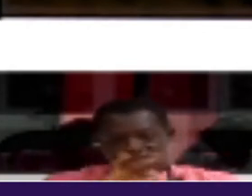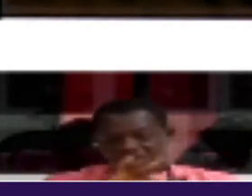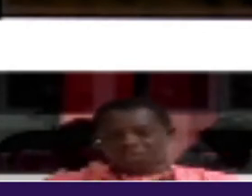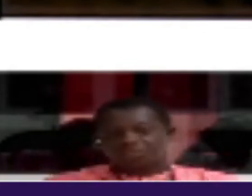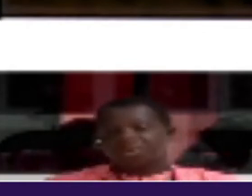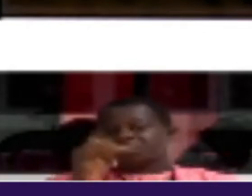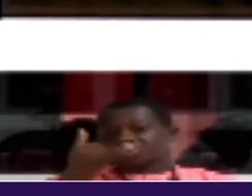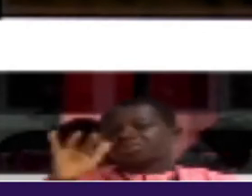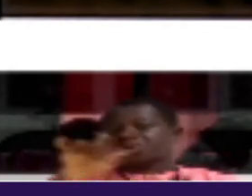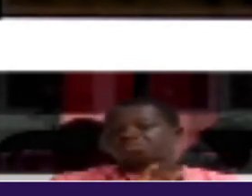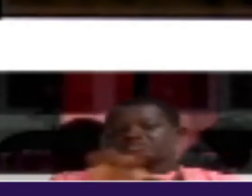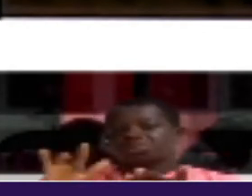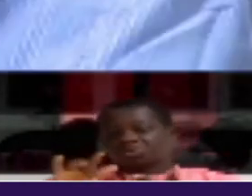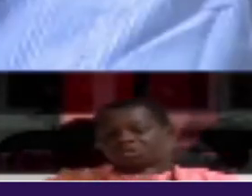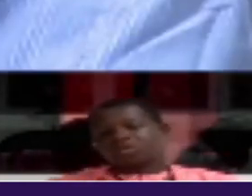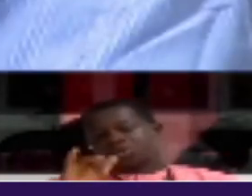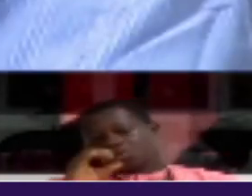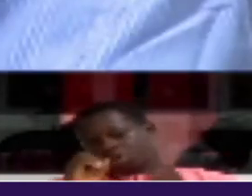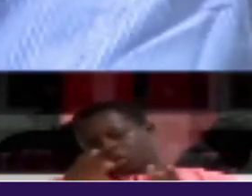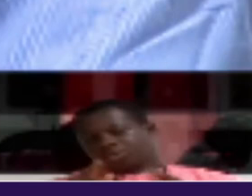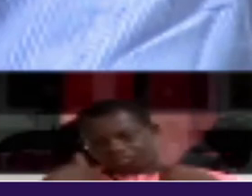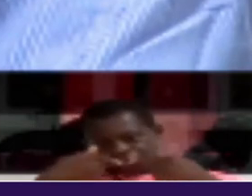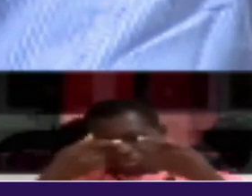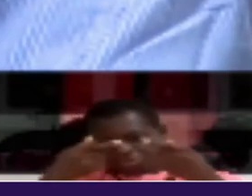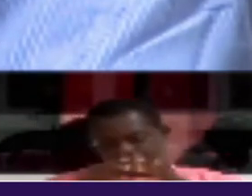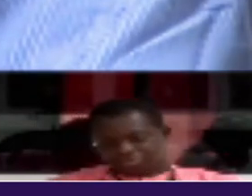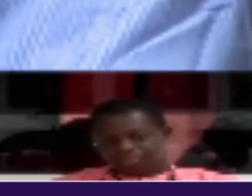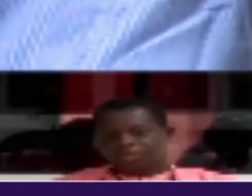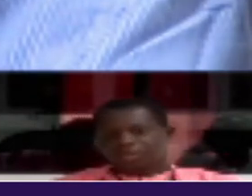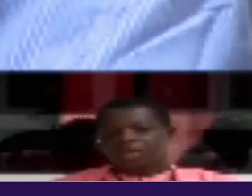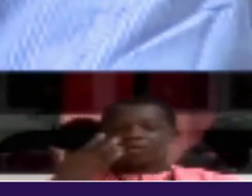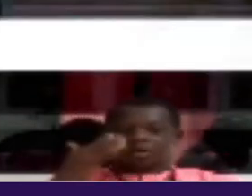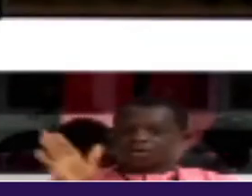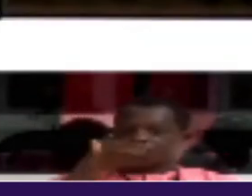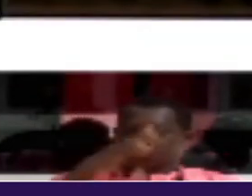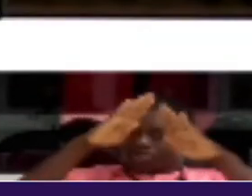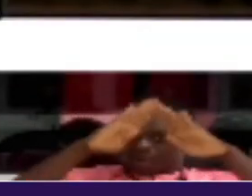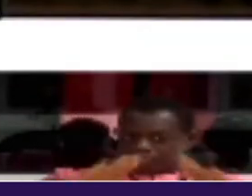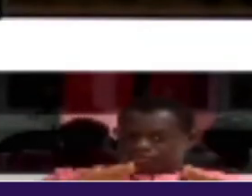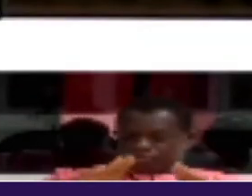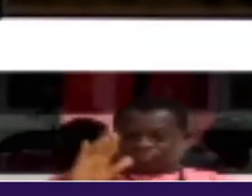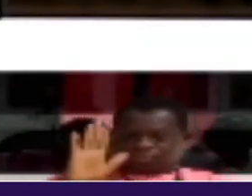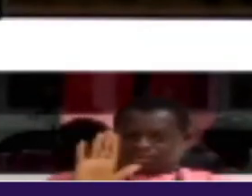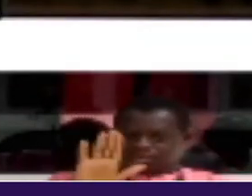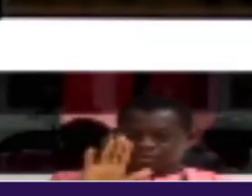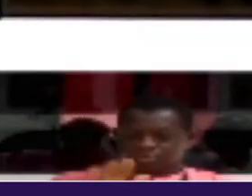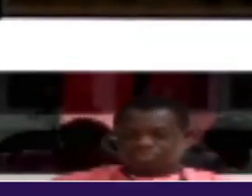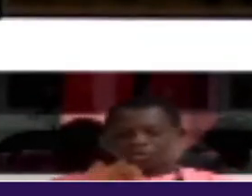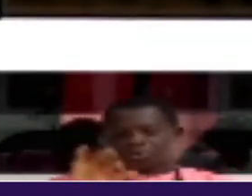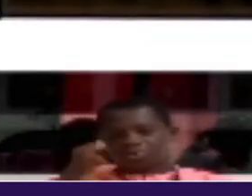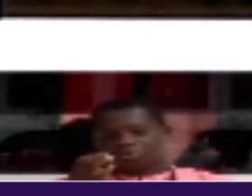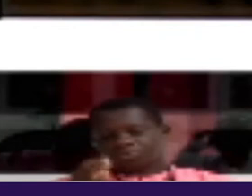empty-handed. Okay, proceed, please. So when I went to his house, so later, when I come,